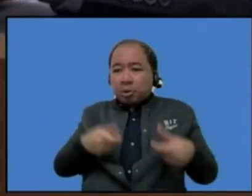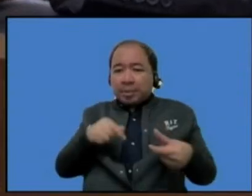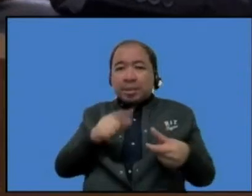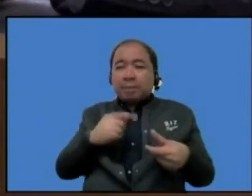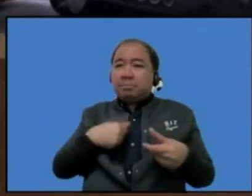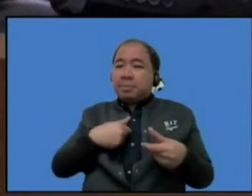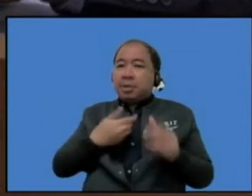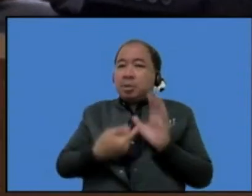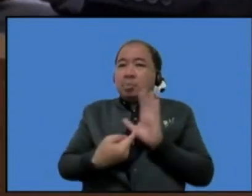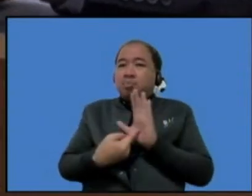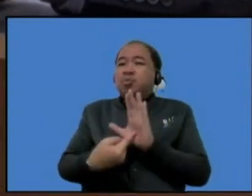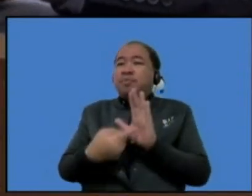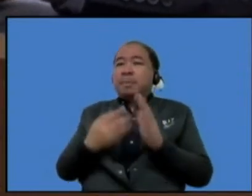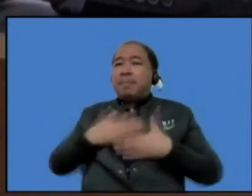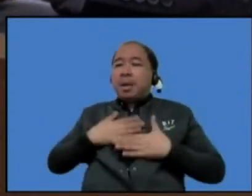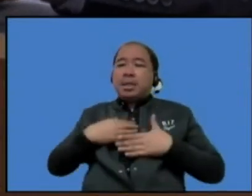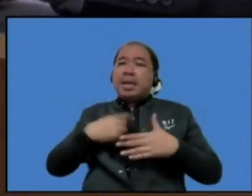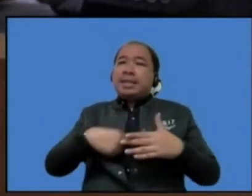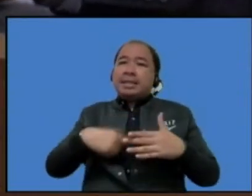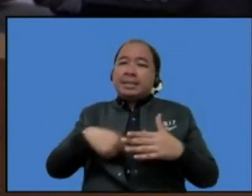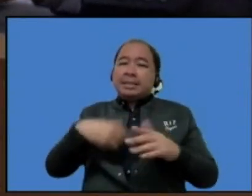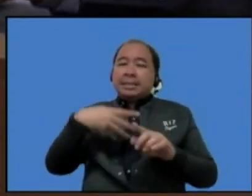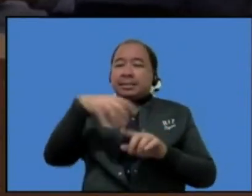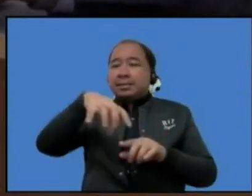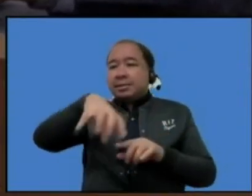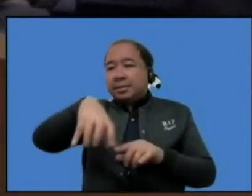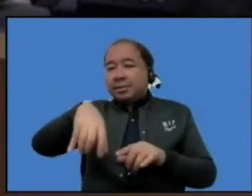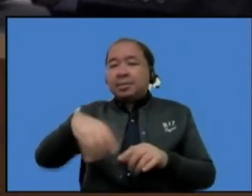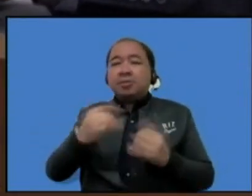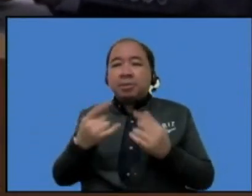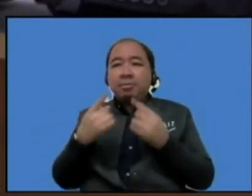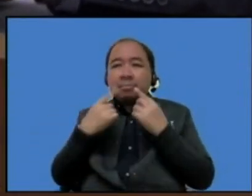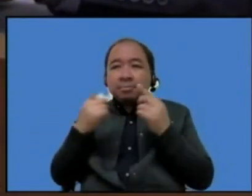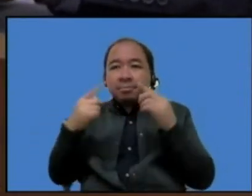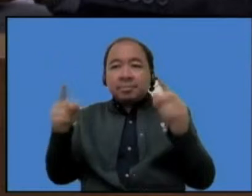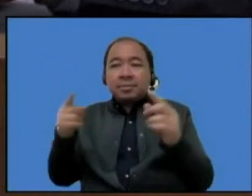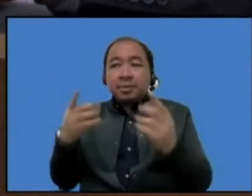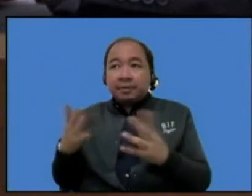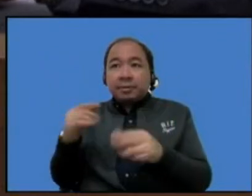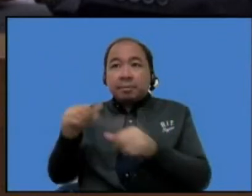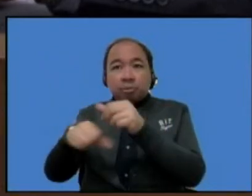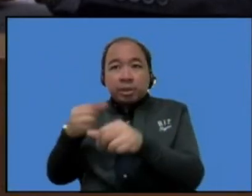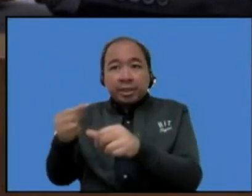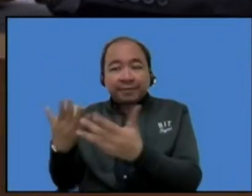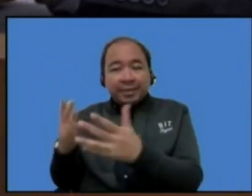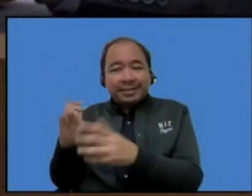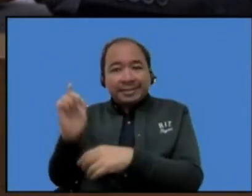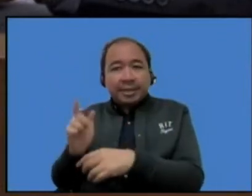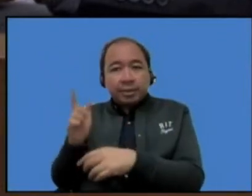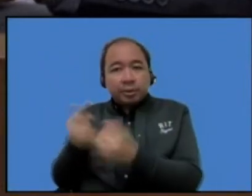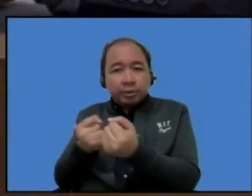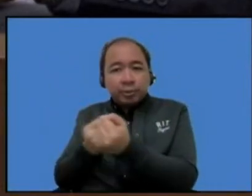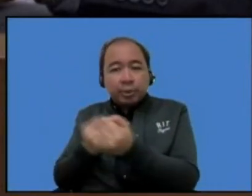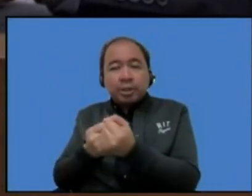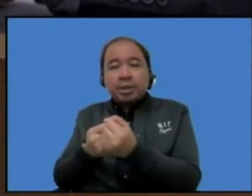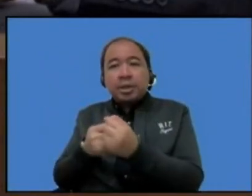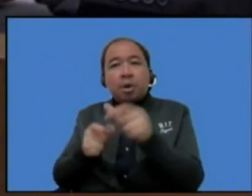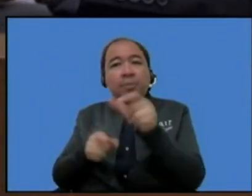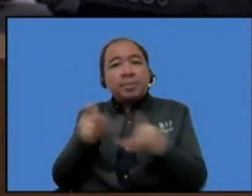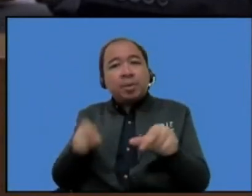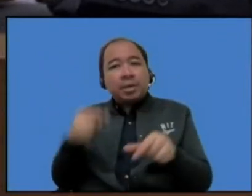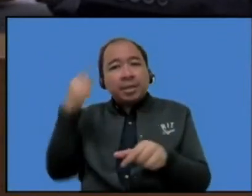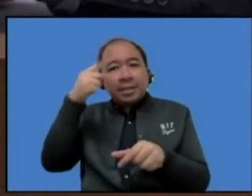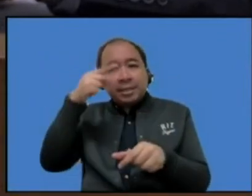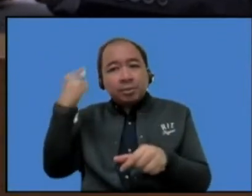and following the success of initiatives, a similar process have launched to support the citizens of Azerbaijan in